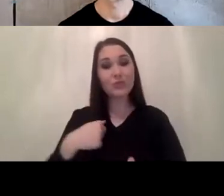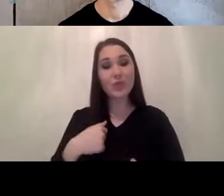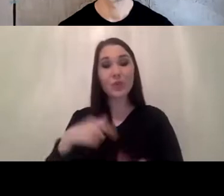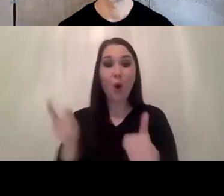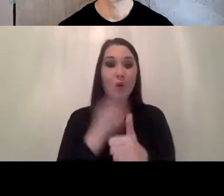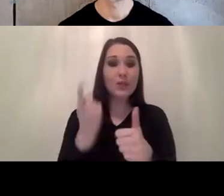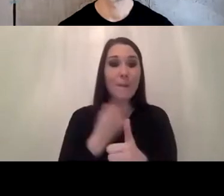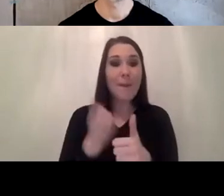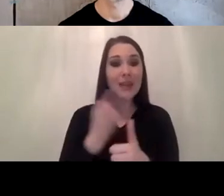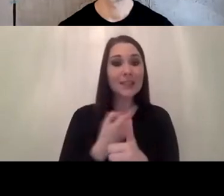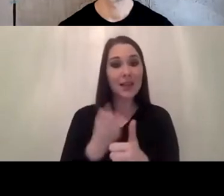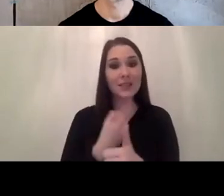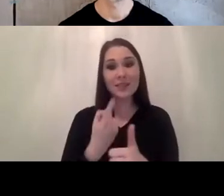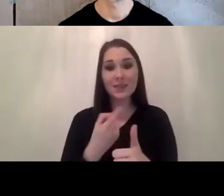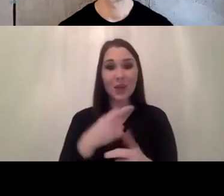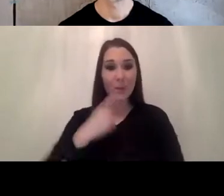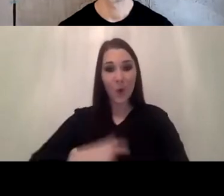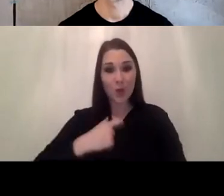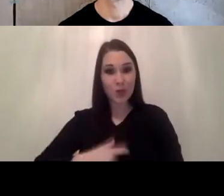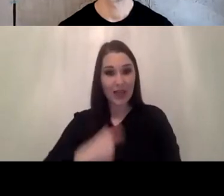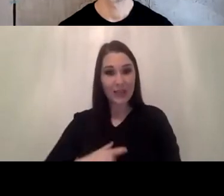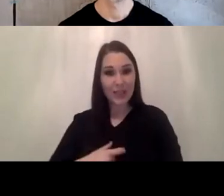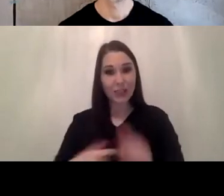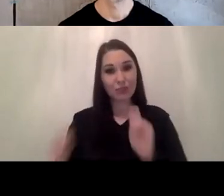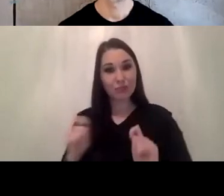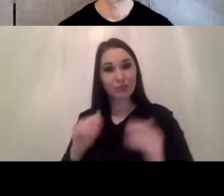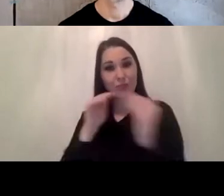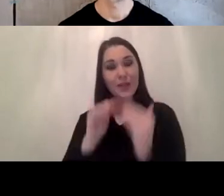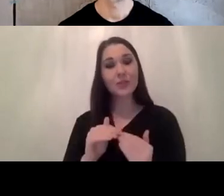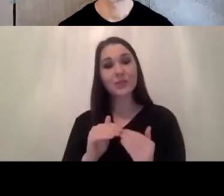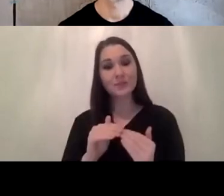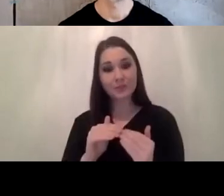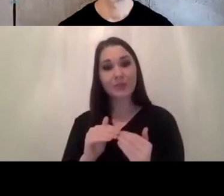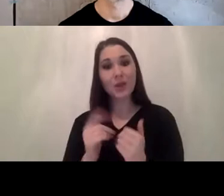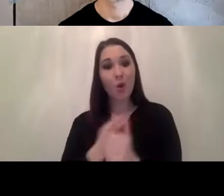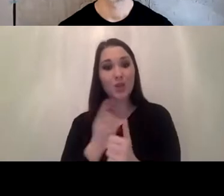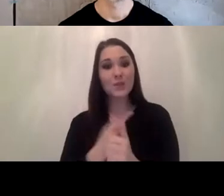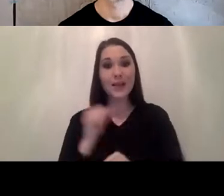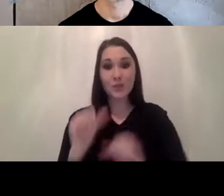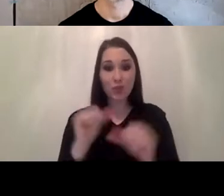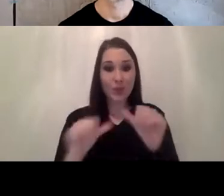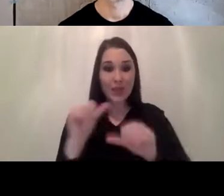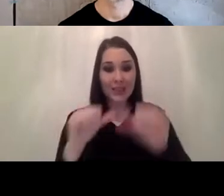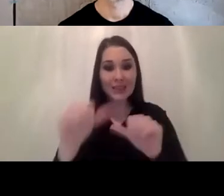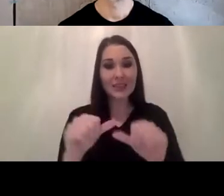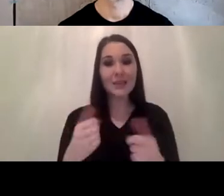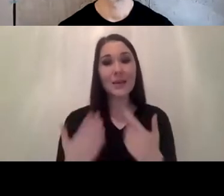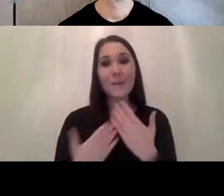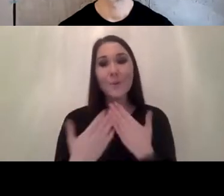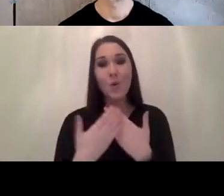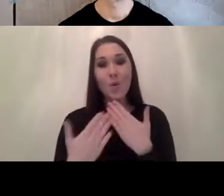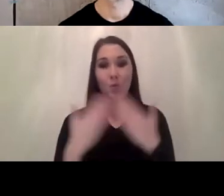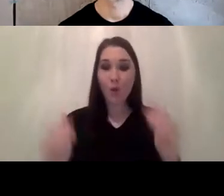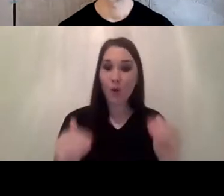automated kind of personalization and optimizing processes. So this is, more and more hyper-connected,